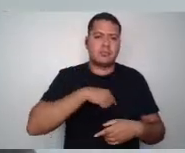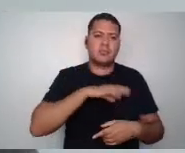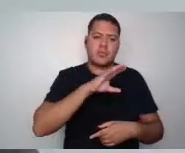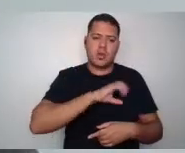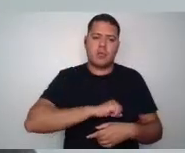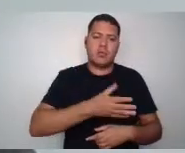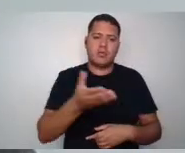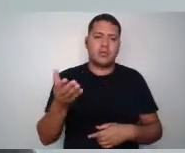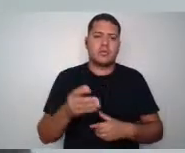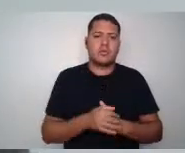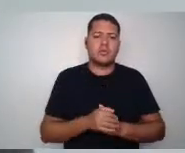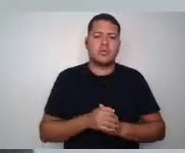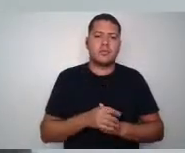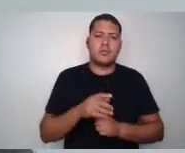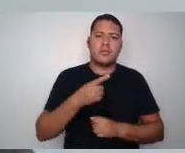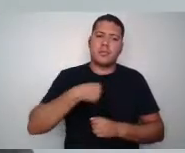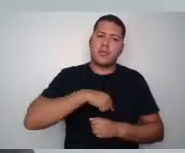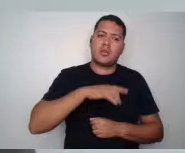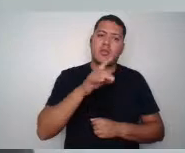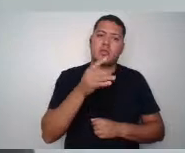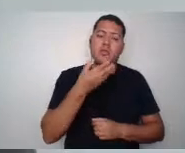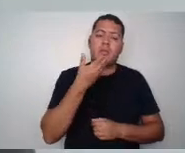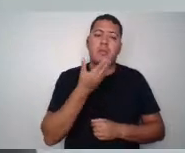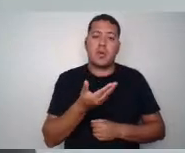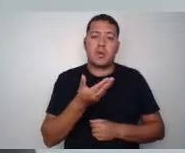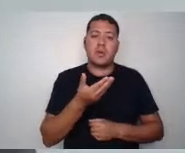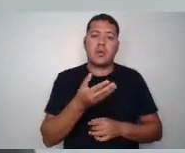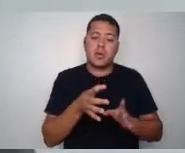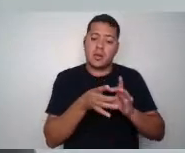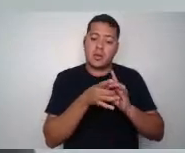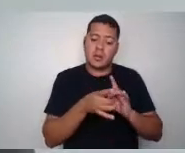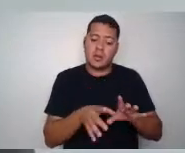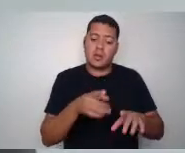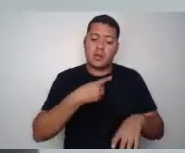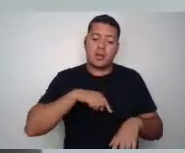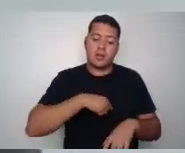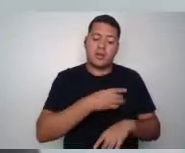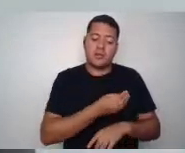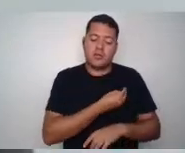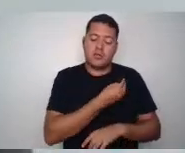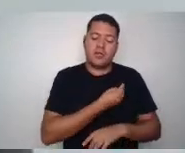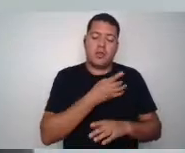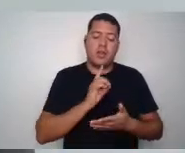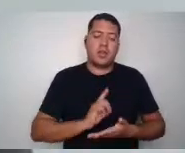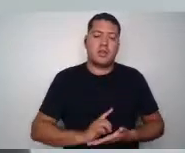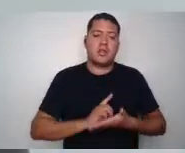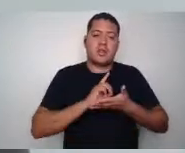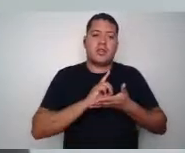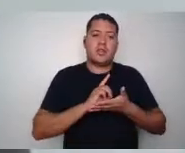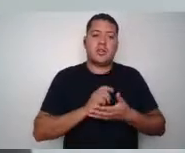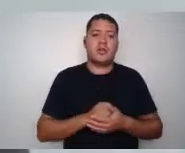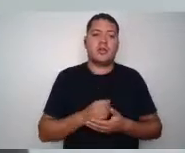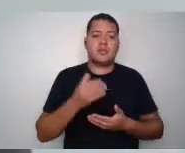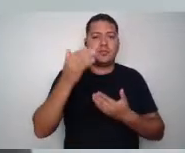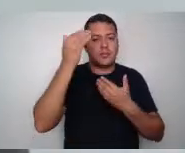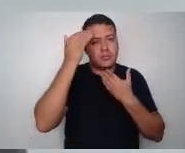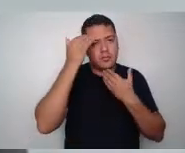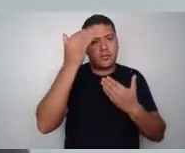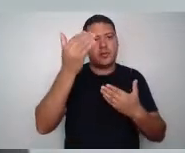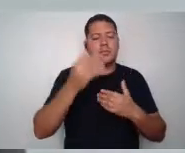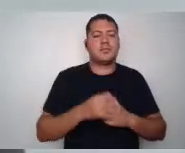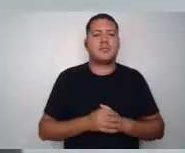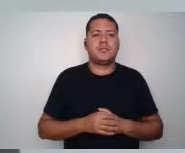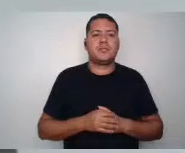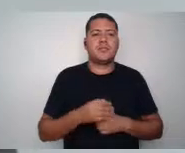you. We only ask that you let us live with dignity. Thank you